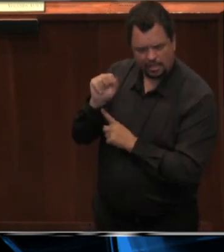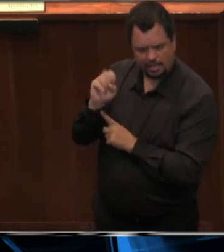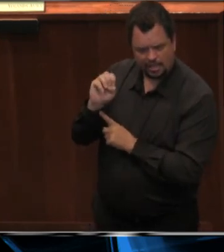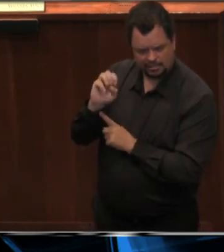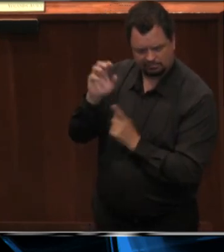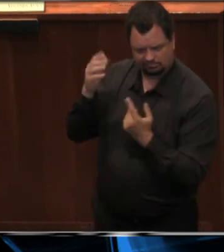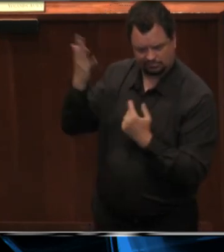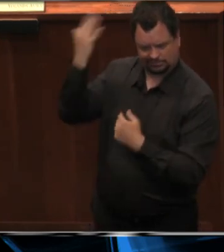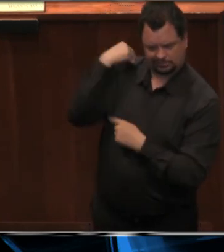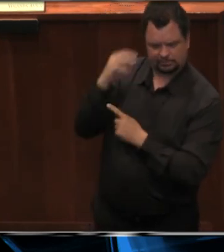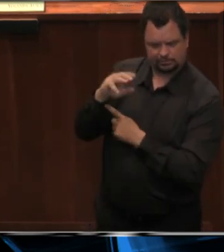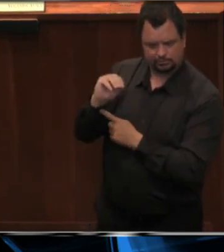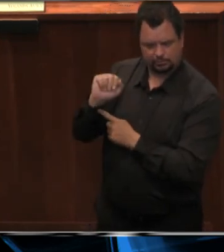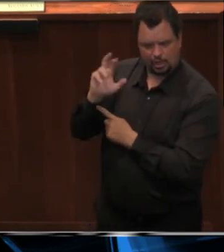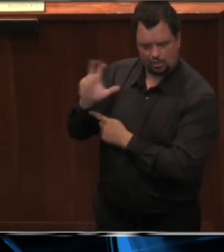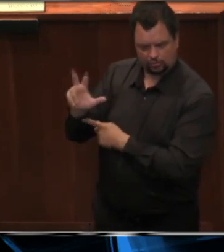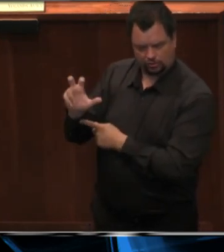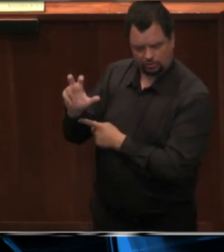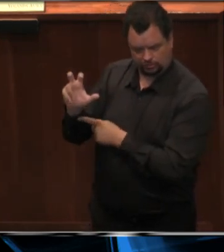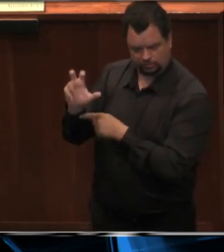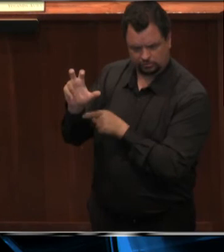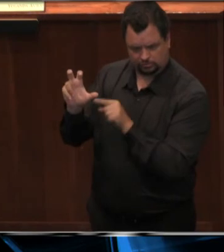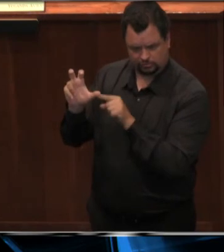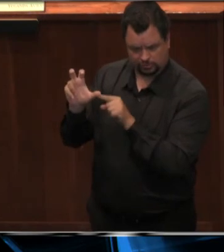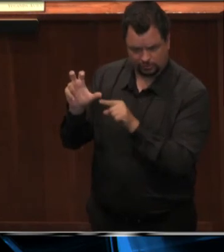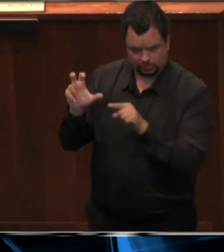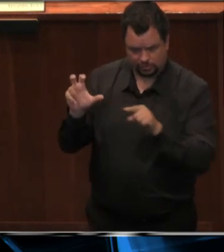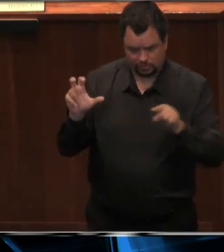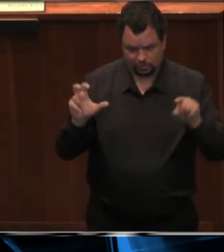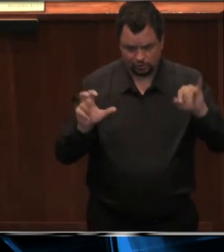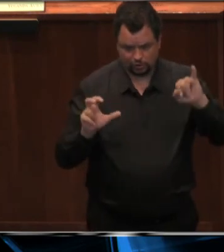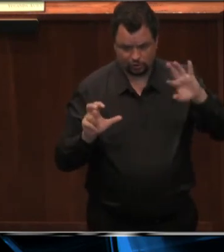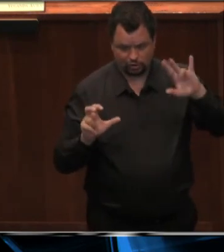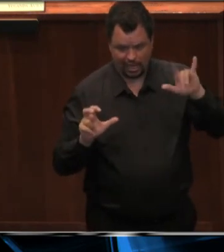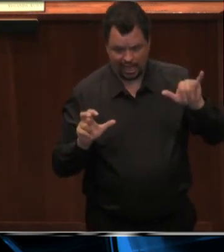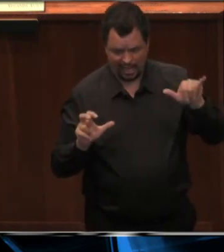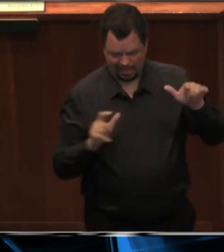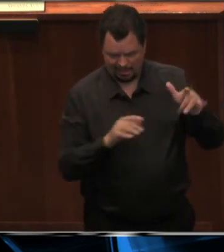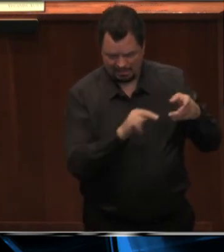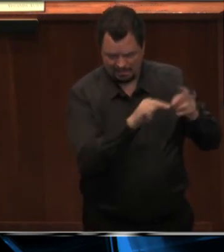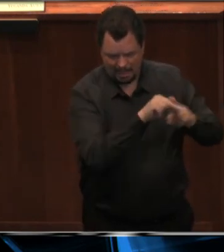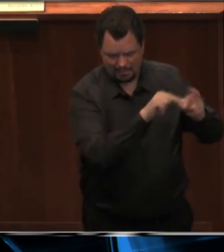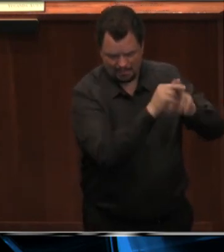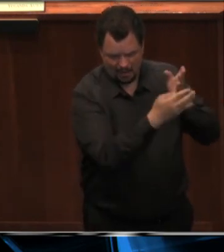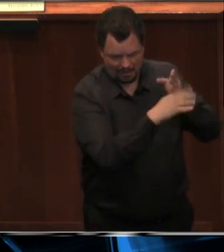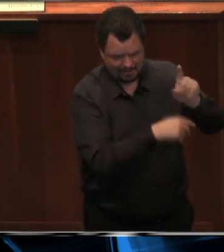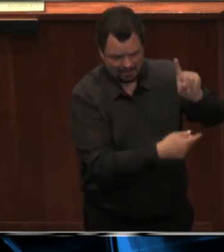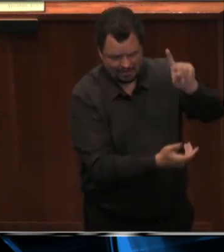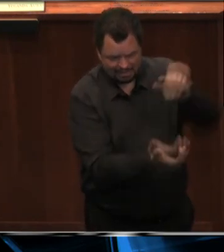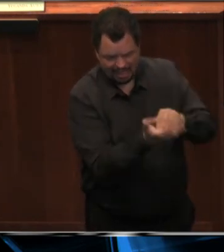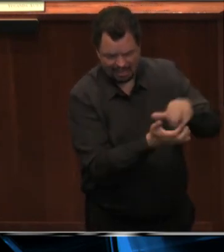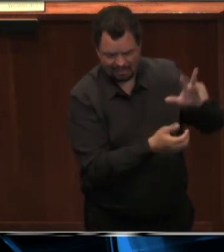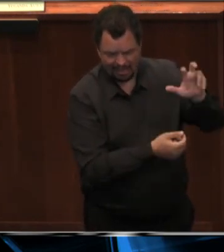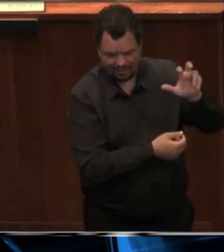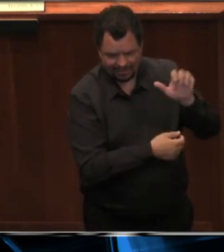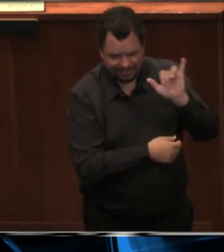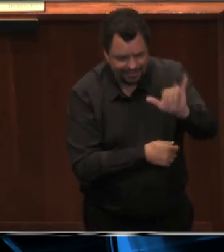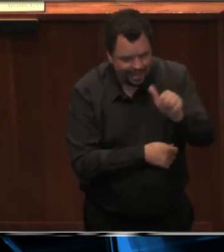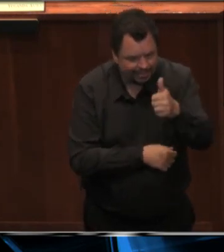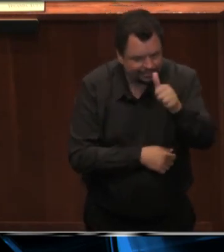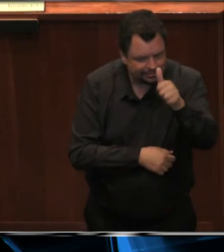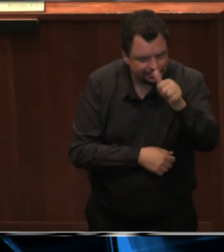In July alone, the case number has been over 1,300. 10% of these cases are children ages 10